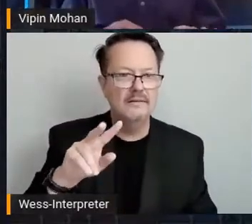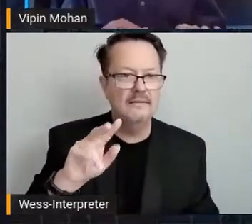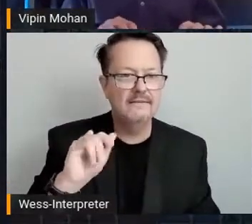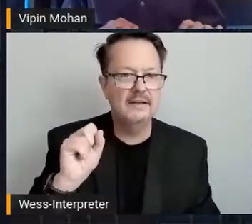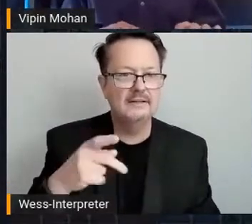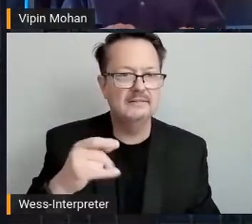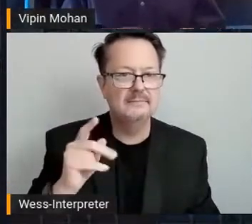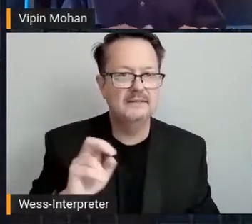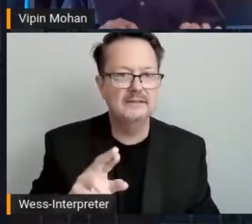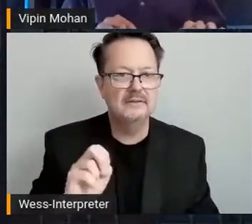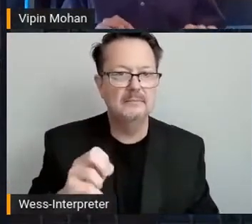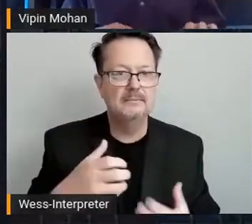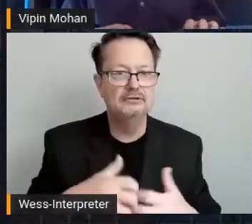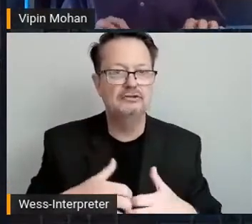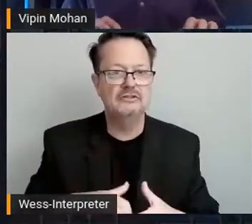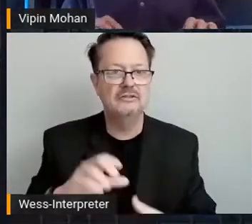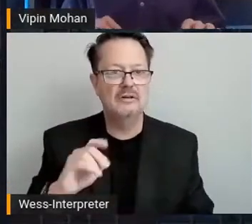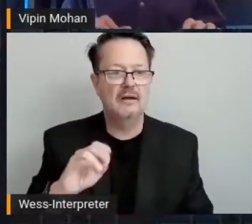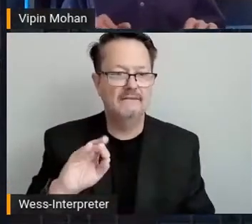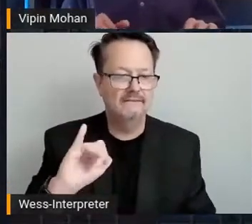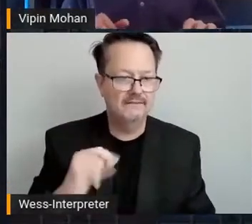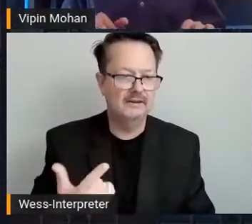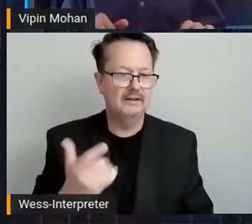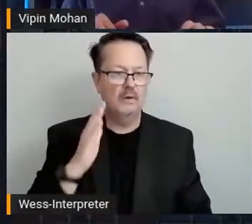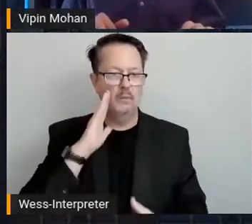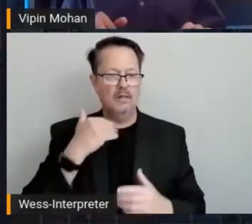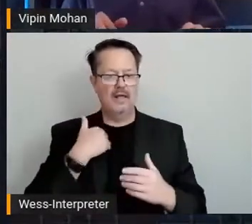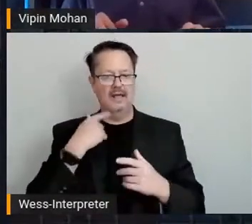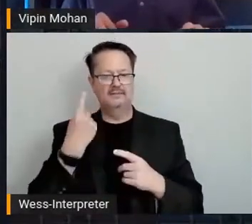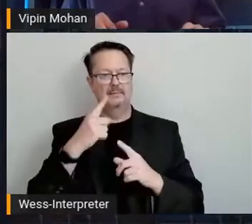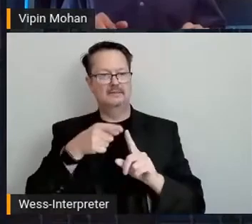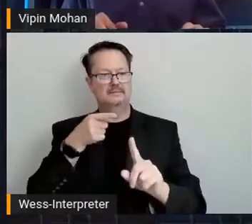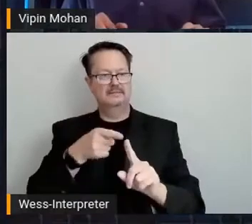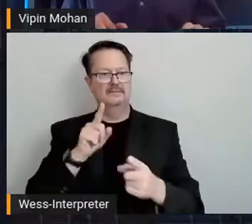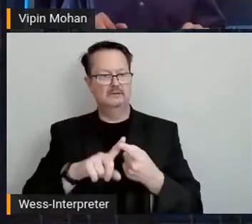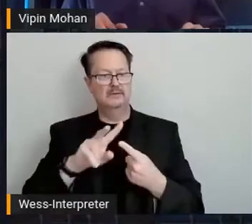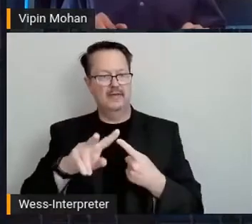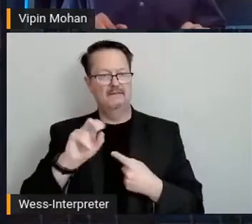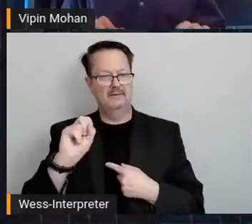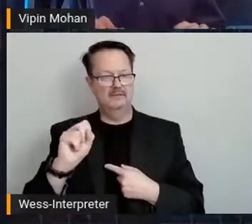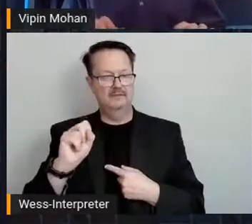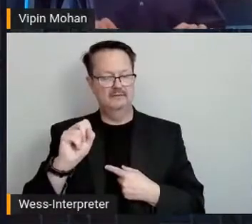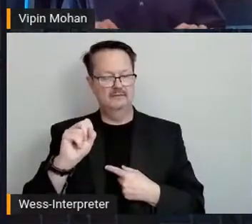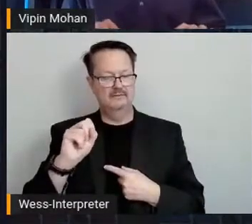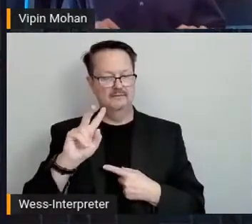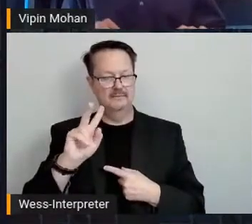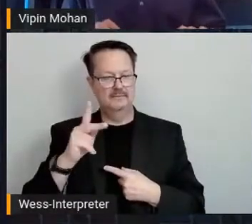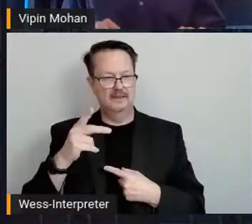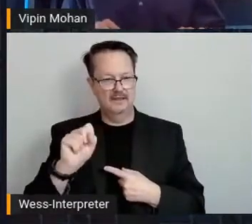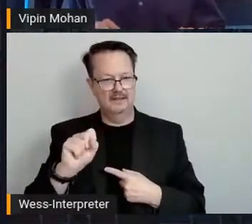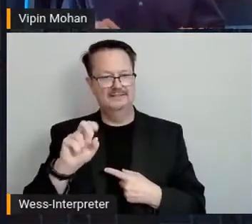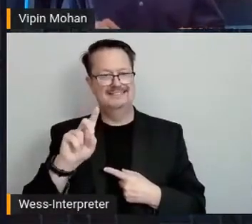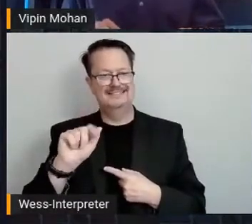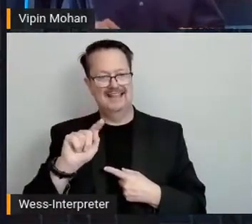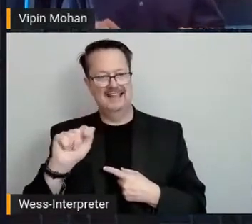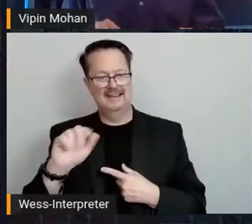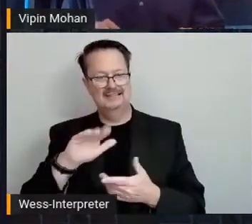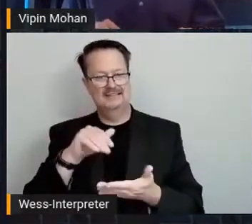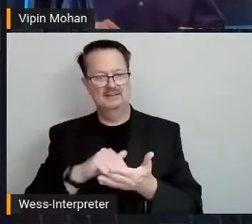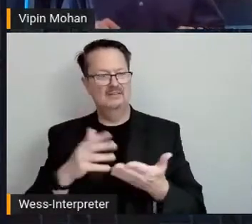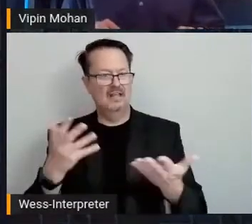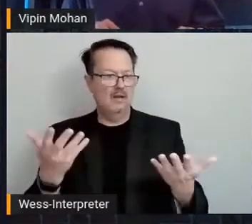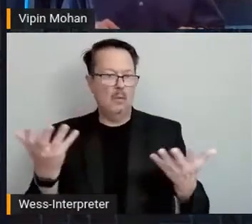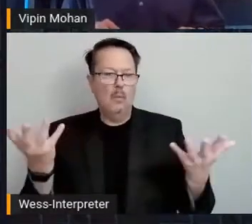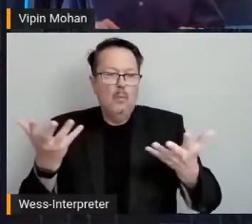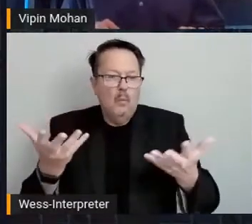going to have some configuration details, which is specific to the particular vSphere data center. Stuff like what's the network that I